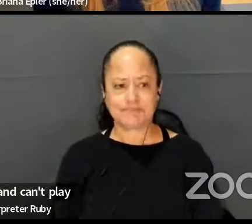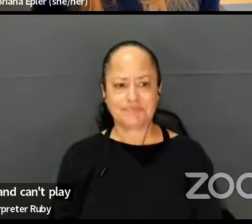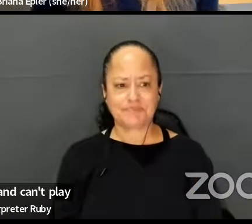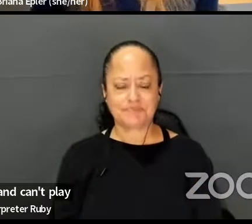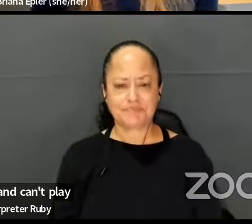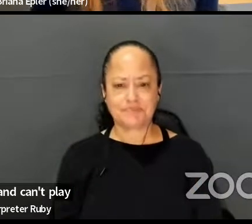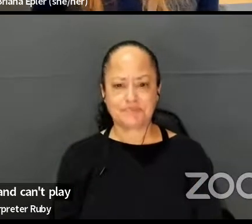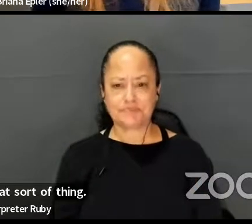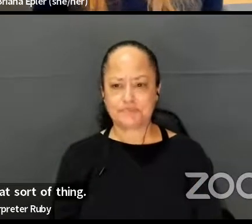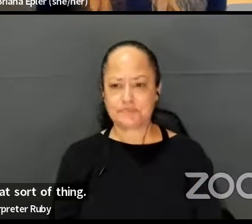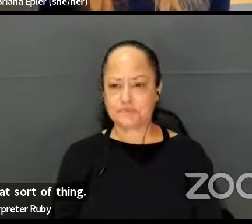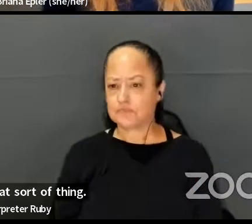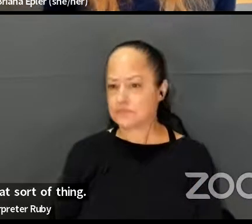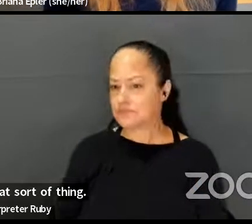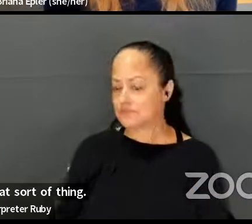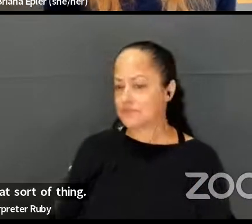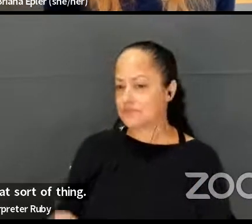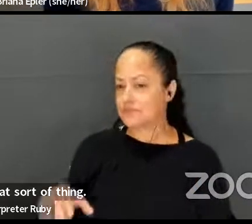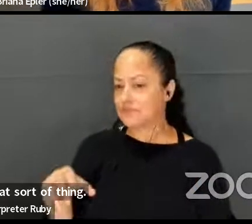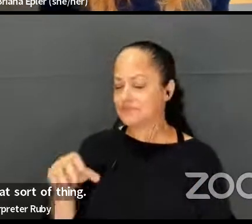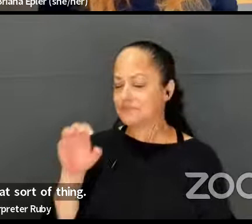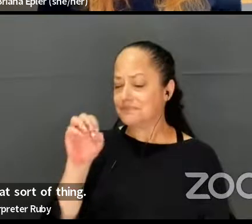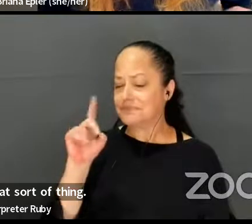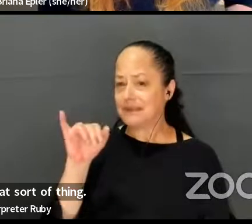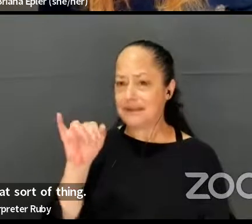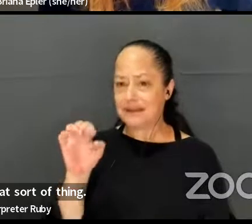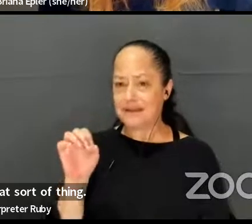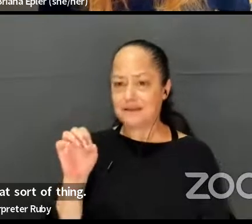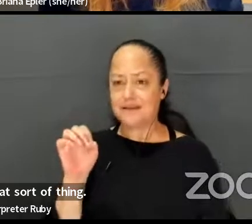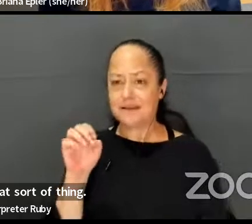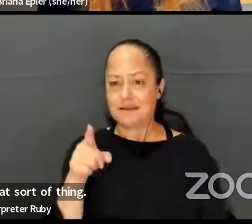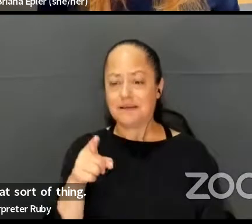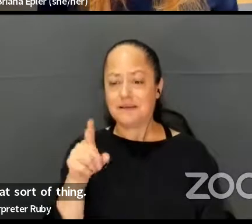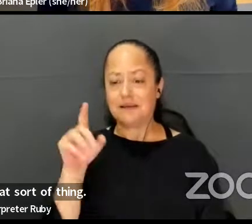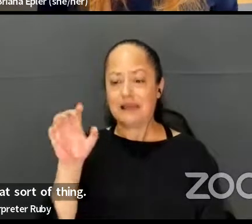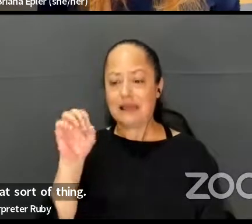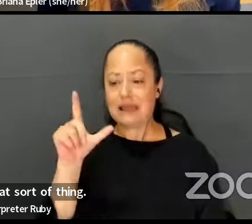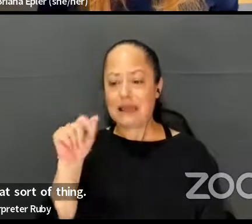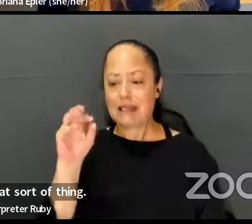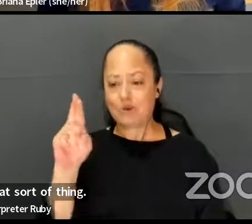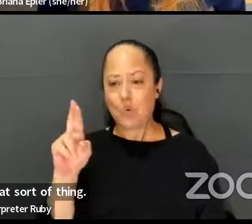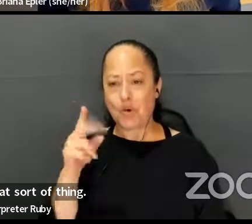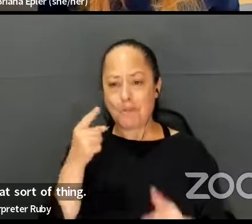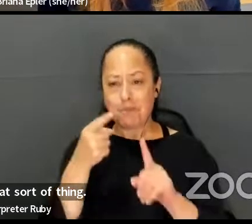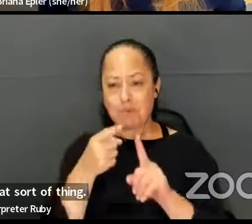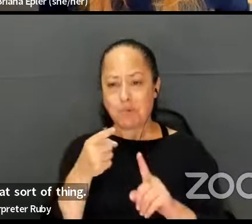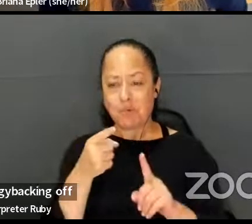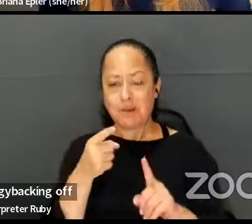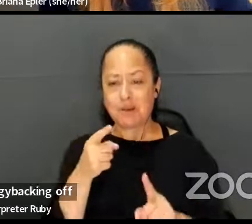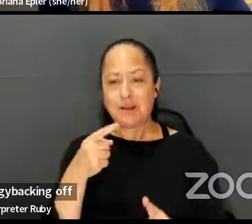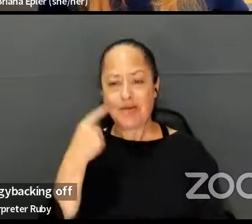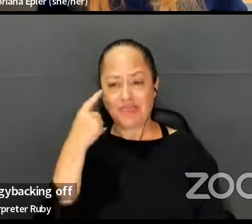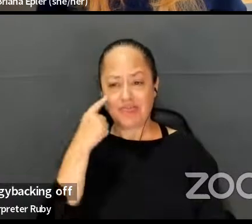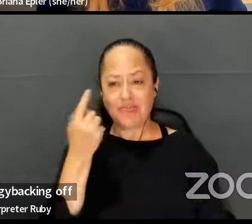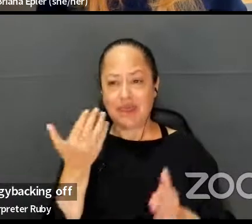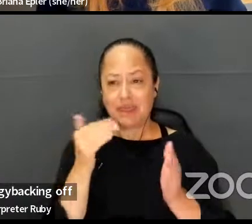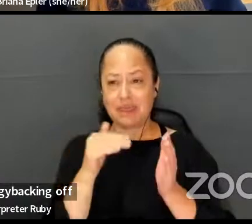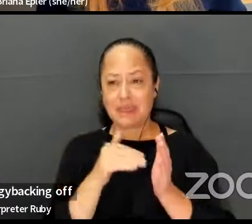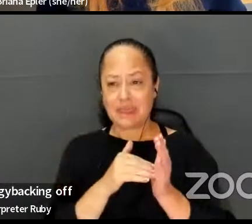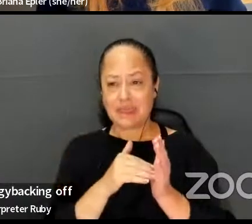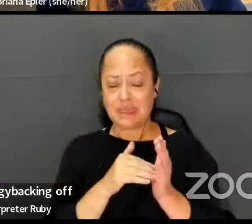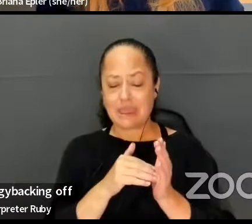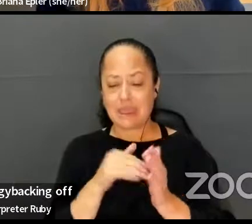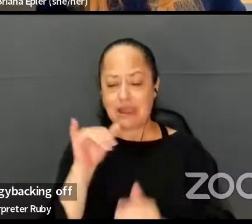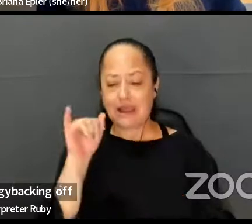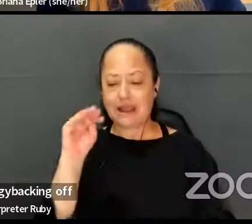Yeah. I guess, piggybacking off of Eleanor's points, I think implicating